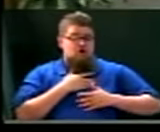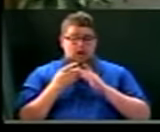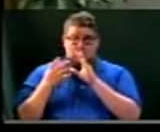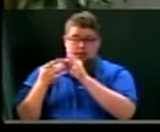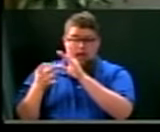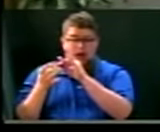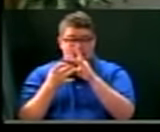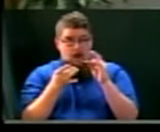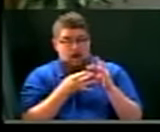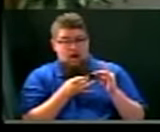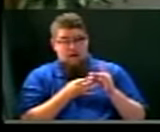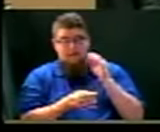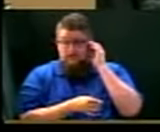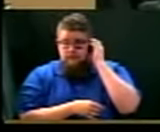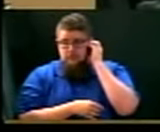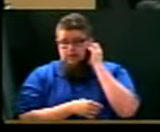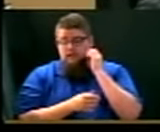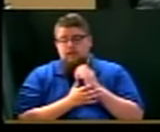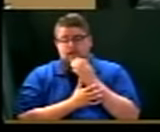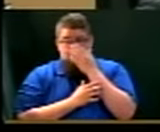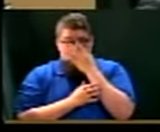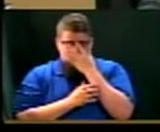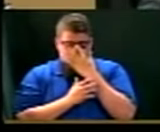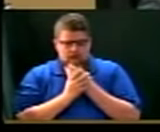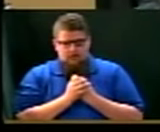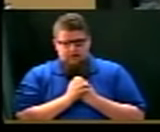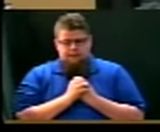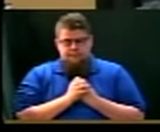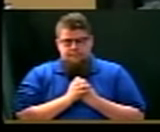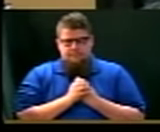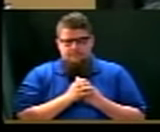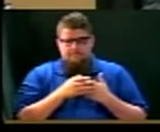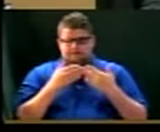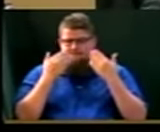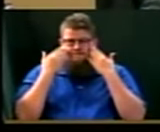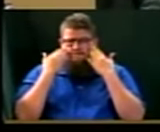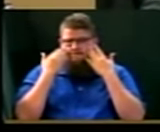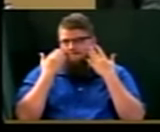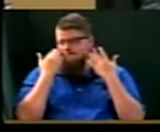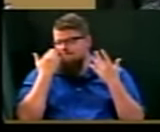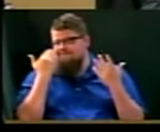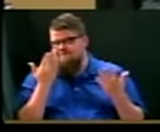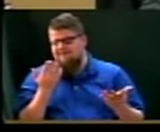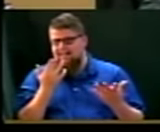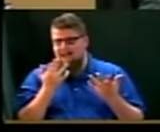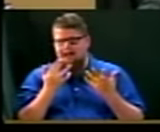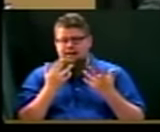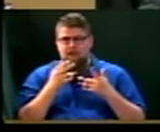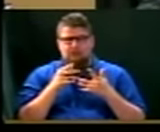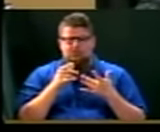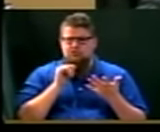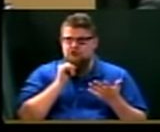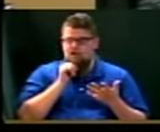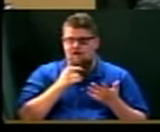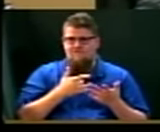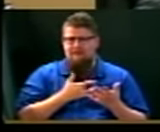made. Ms. Fugit, I don't want you going off this board feeling sour that you weren't appreciated